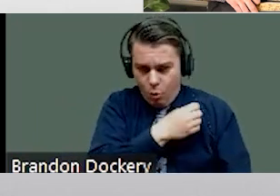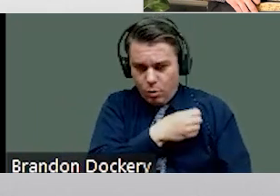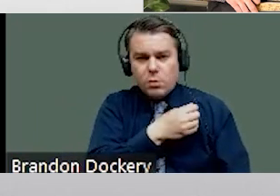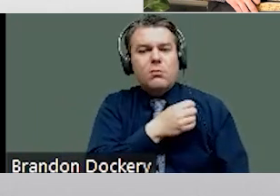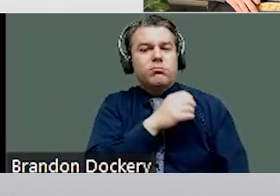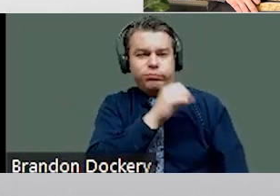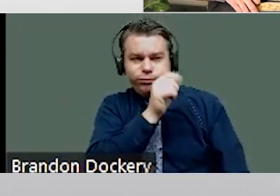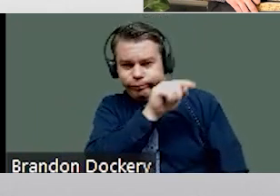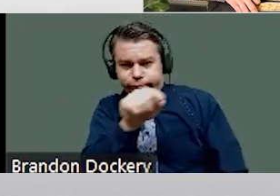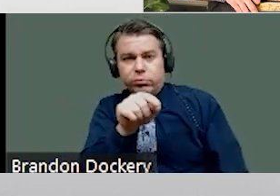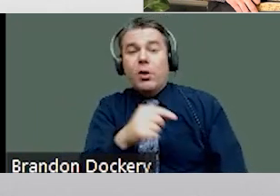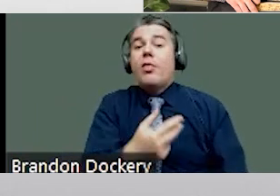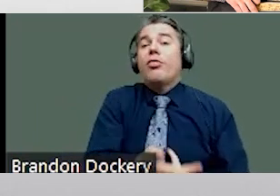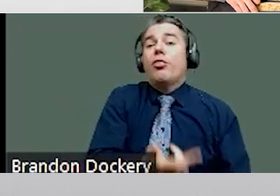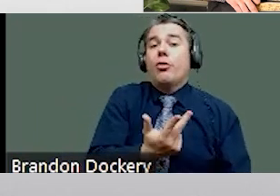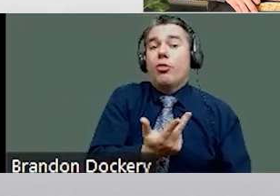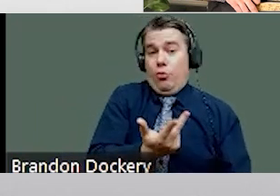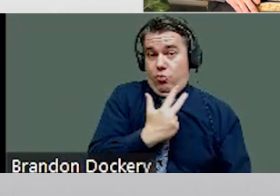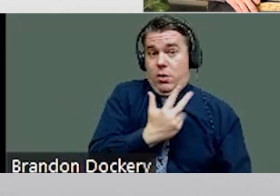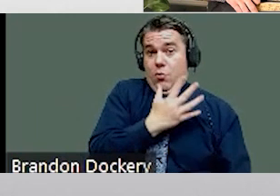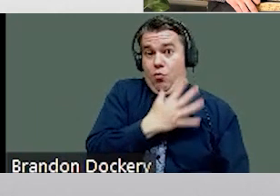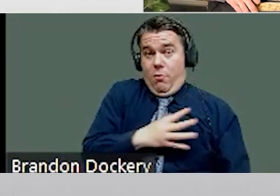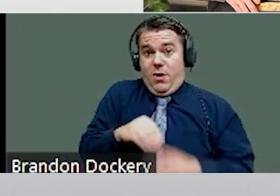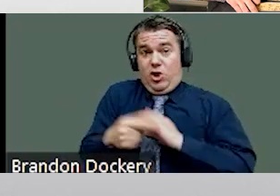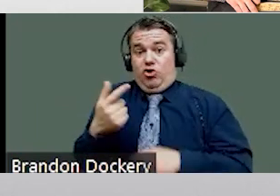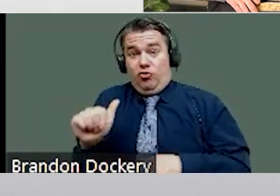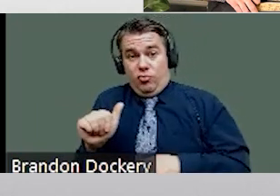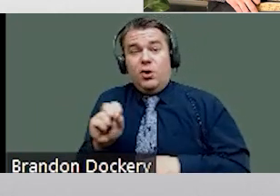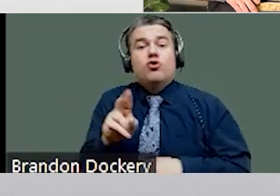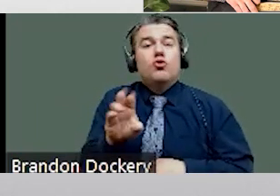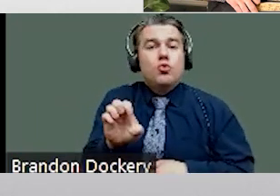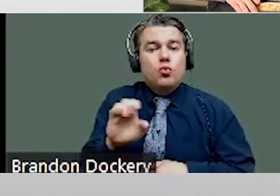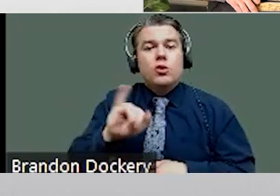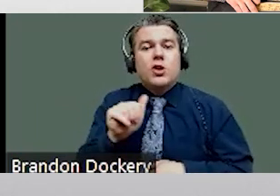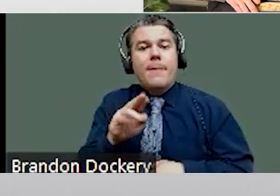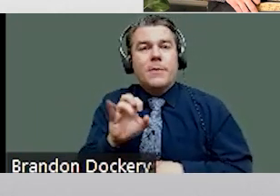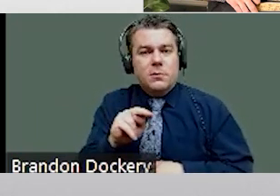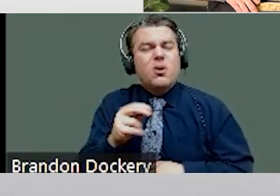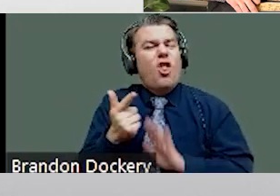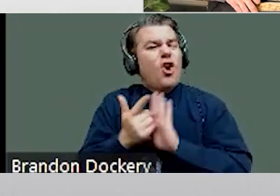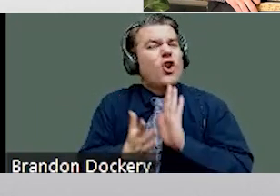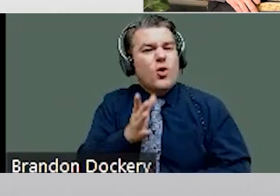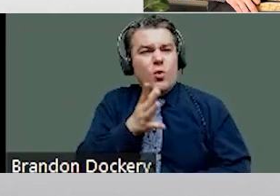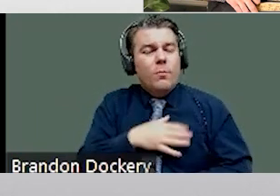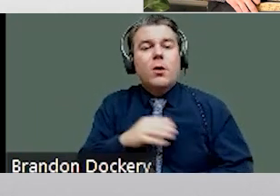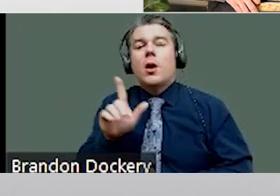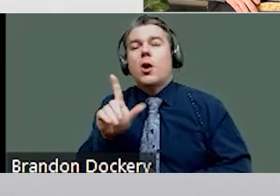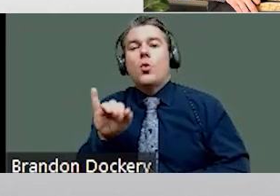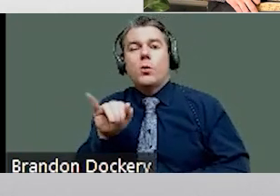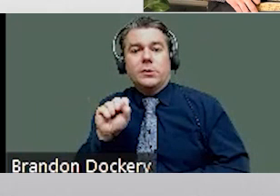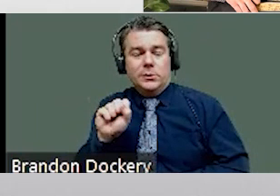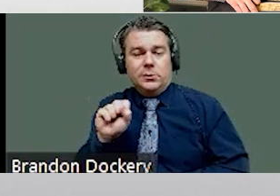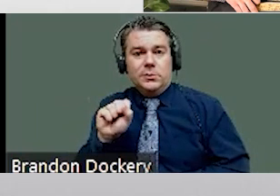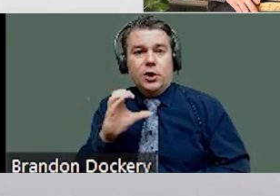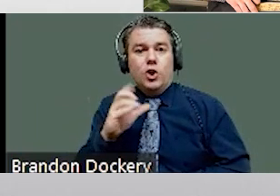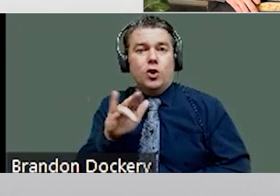elsewhere. 3 women in Georgia, Sue Jamison, who was a lawyer, Lois